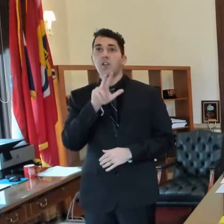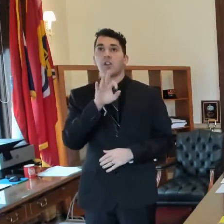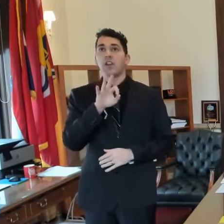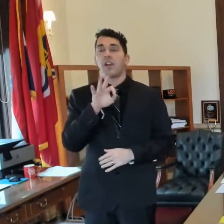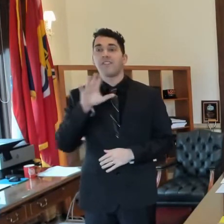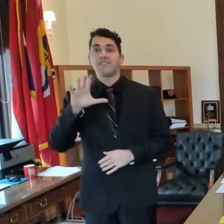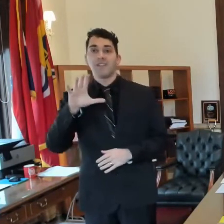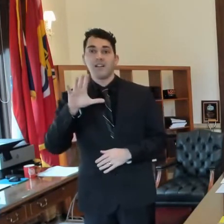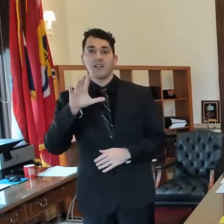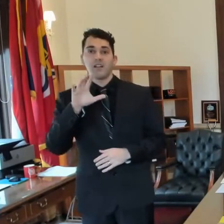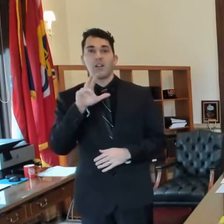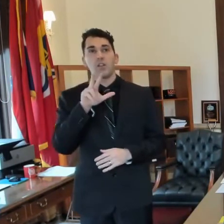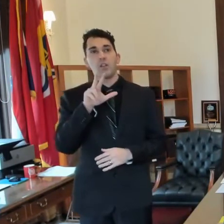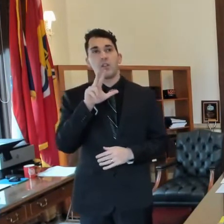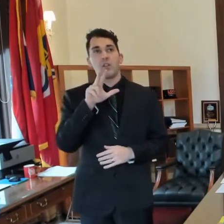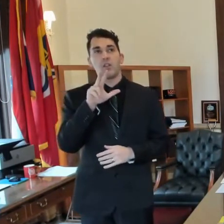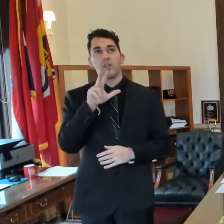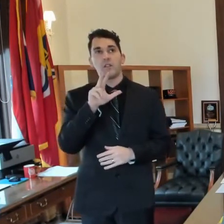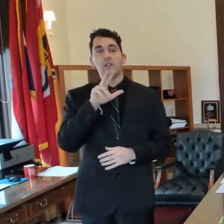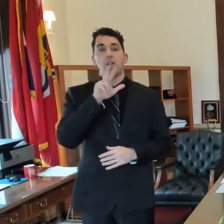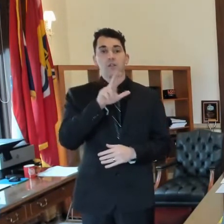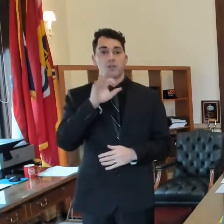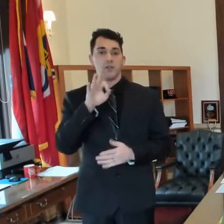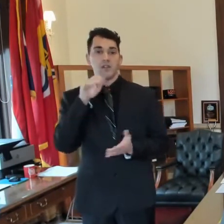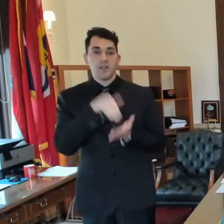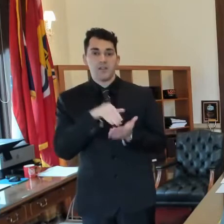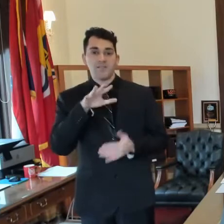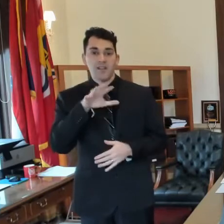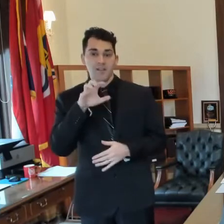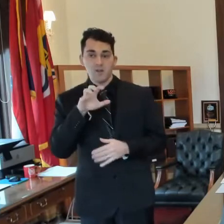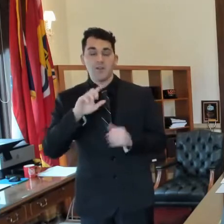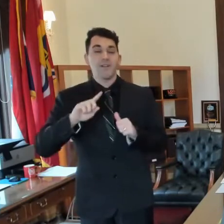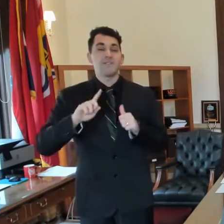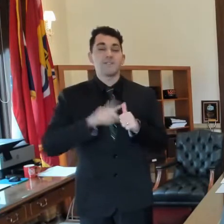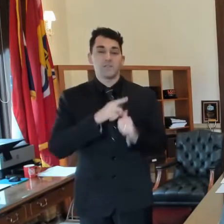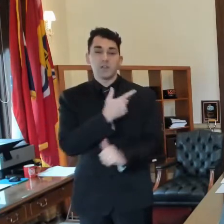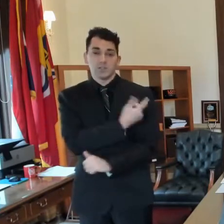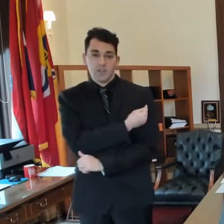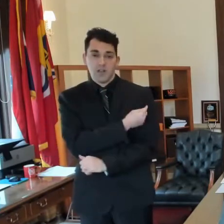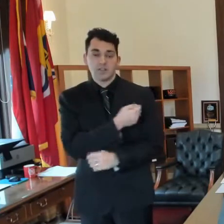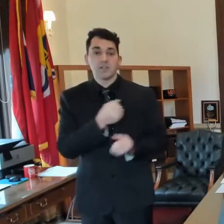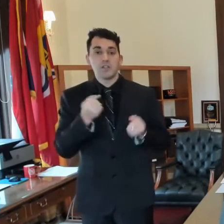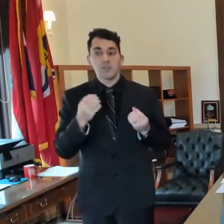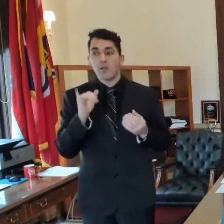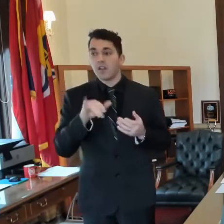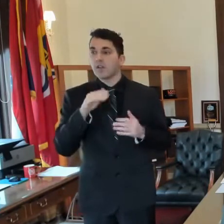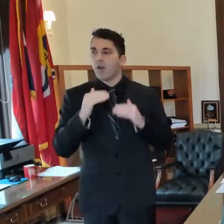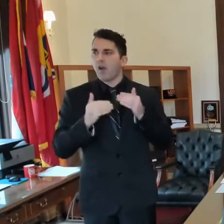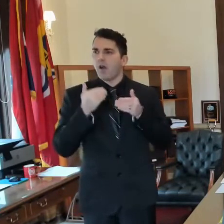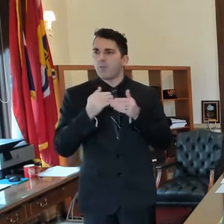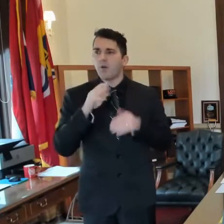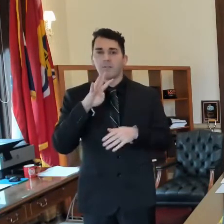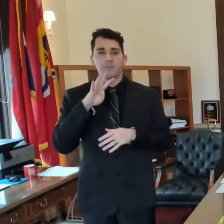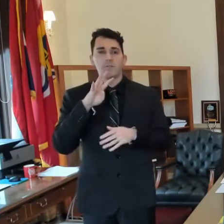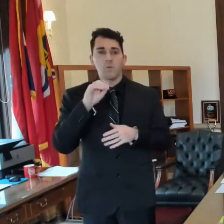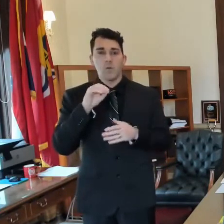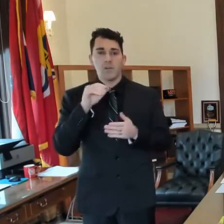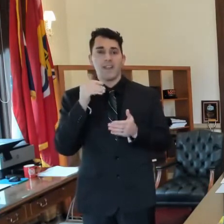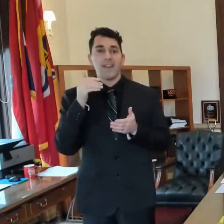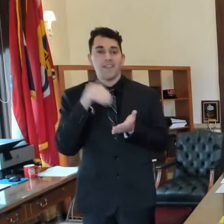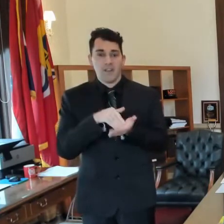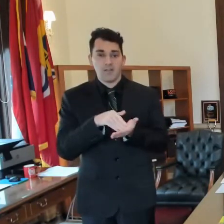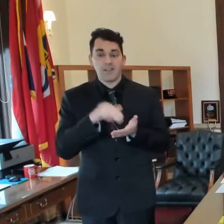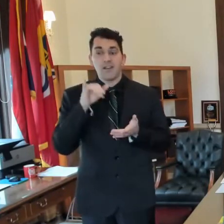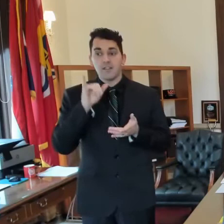39,500 first shots, so that's how many people, almost 40,000. And that's up significantly even from just a